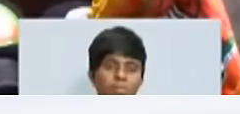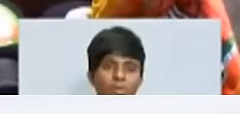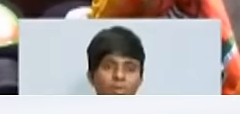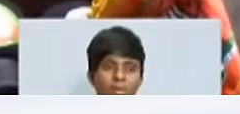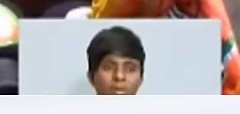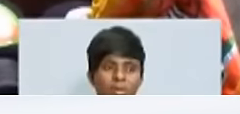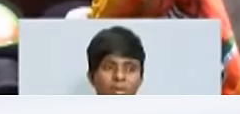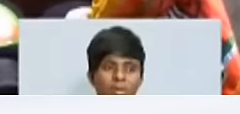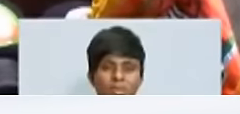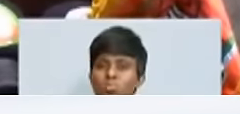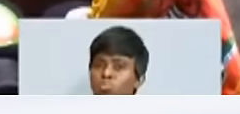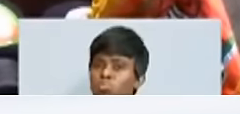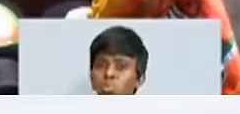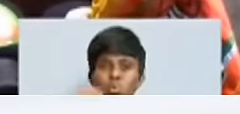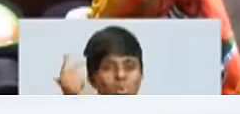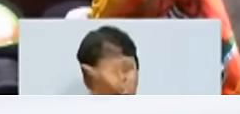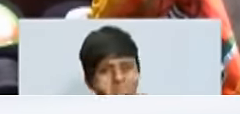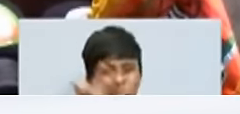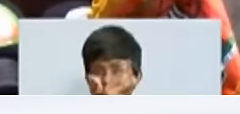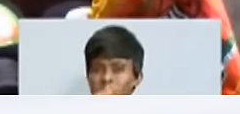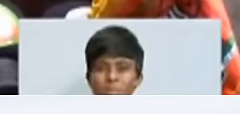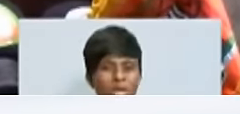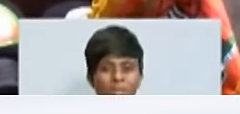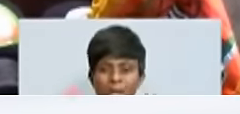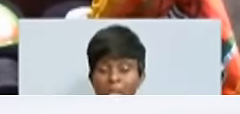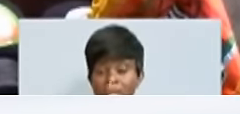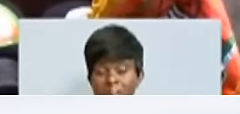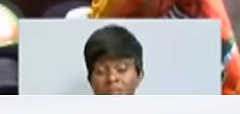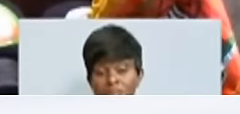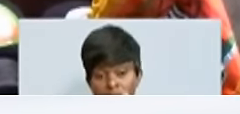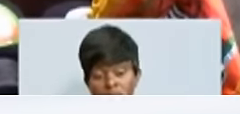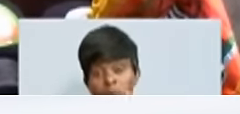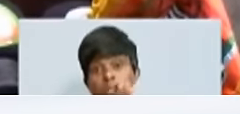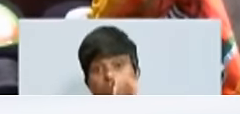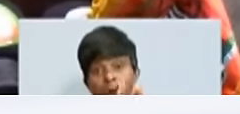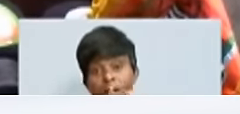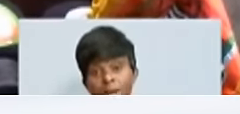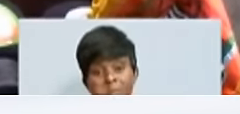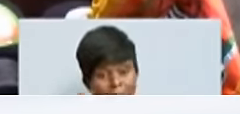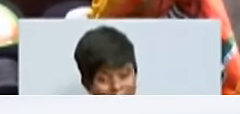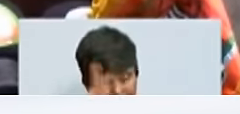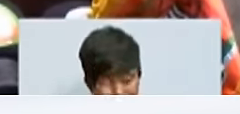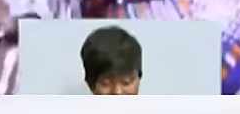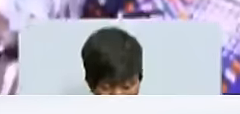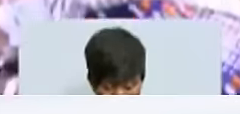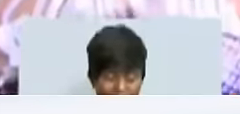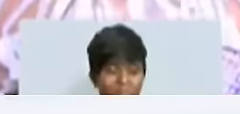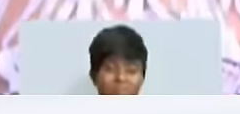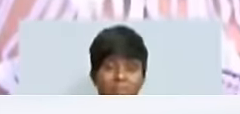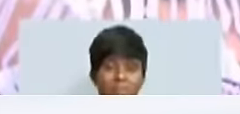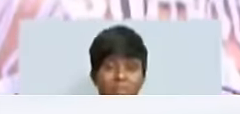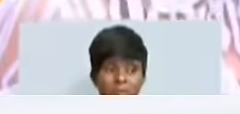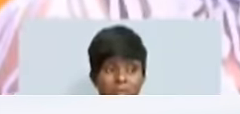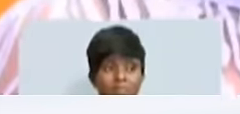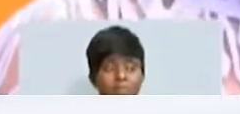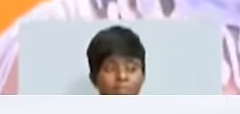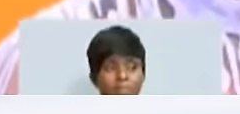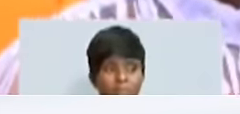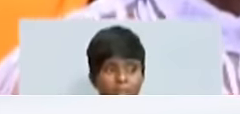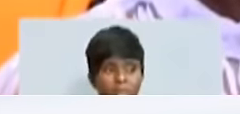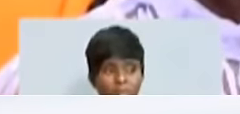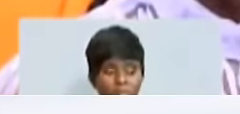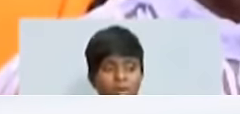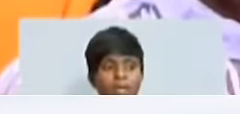cannot be business as usual. These must fall in line, like yesterday, to help us fight this